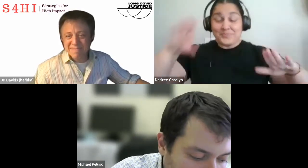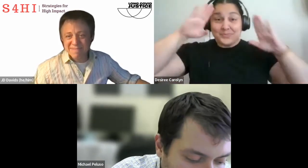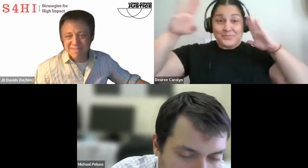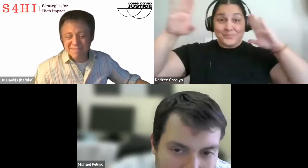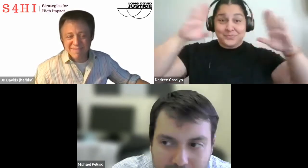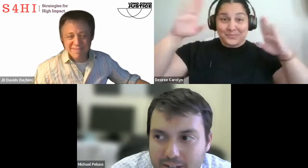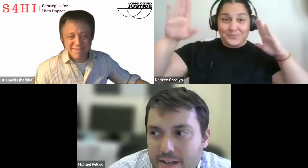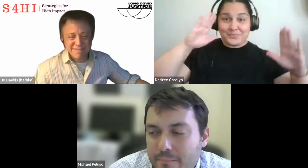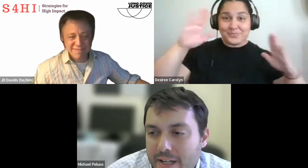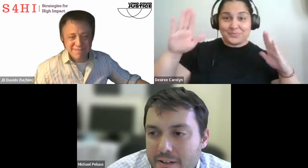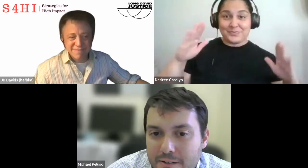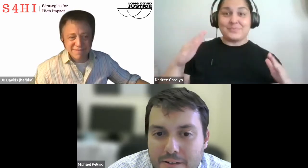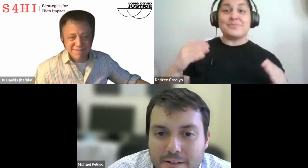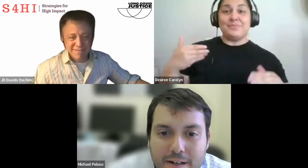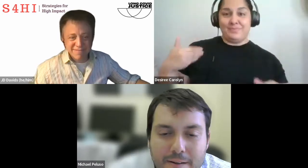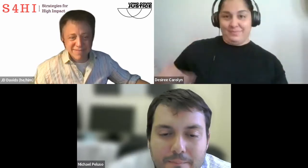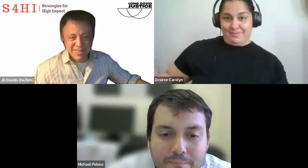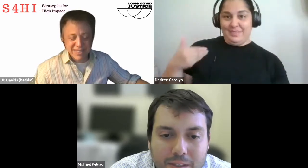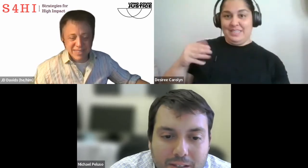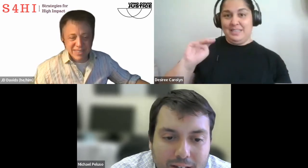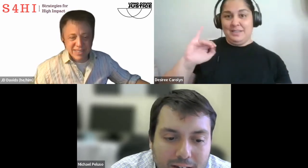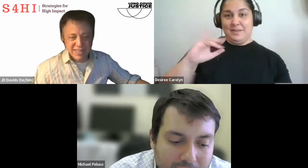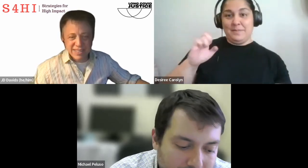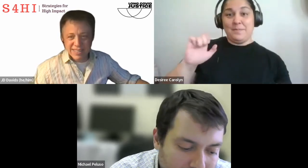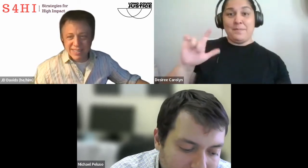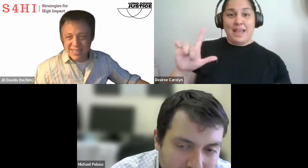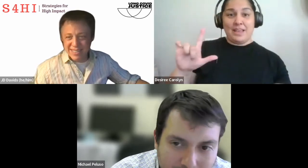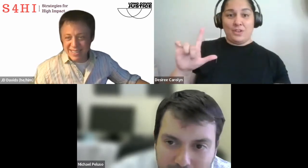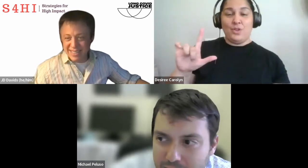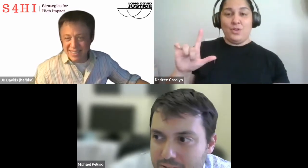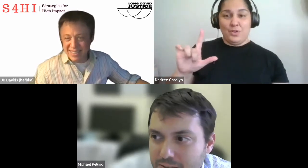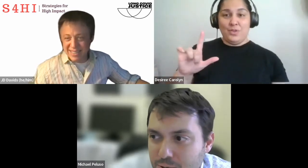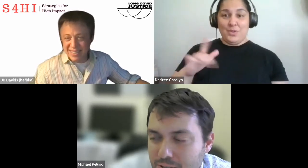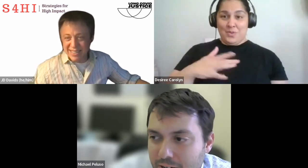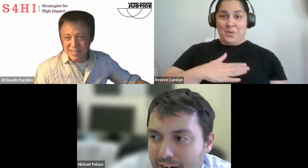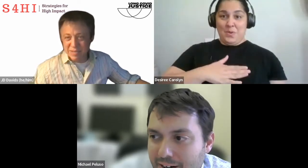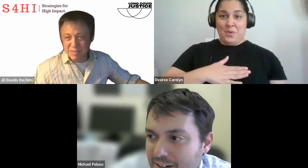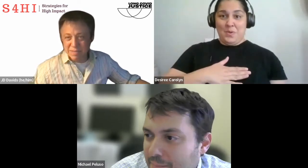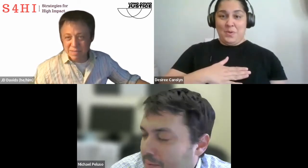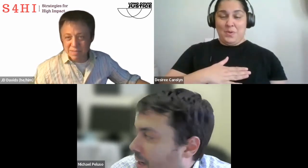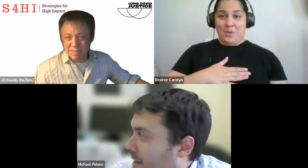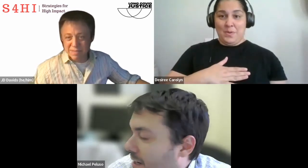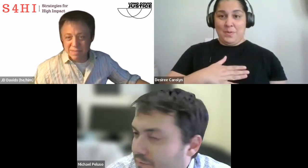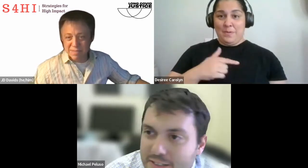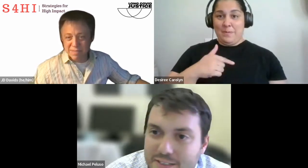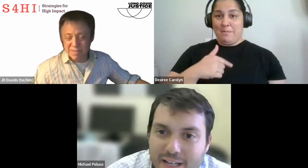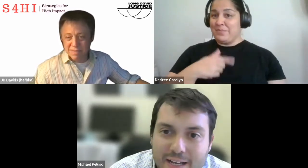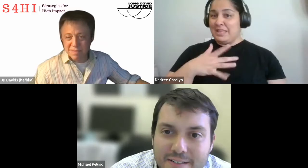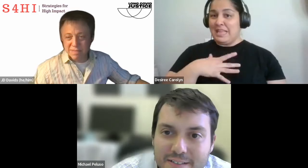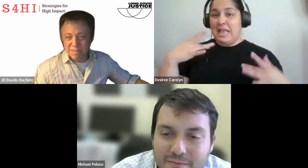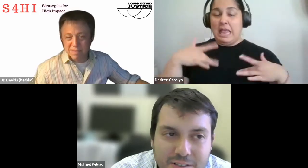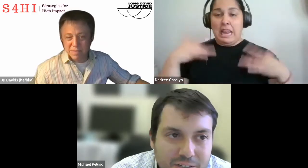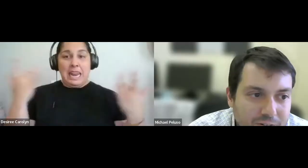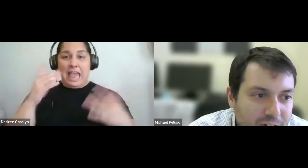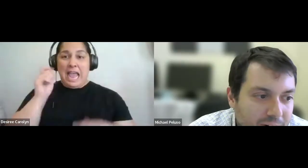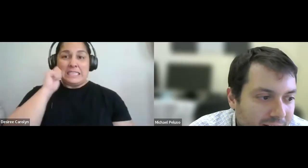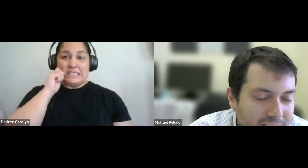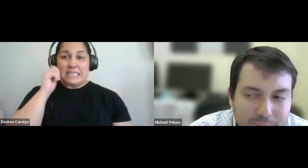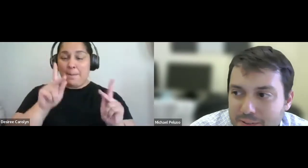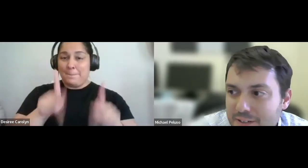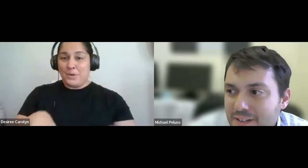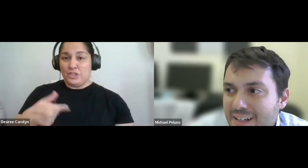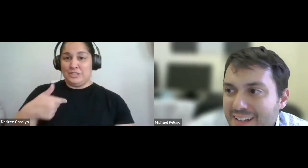be here. I'm Michael. I'm a light-skinned person, short dark hair. I'm in my office at San Francisco